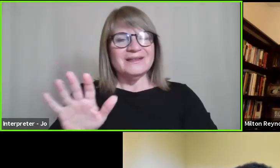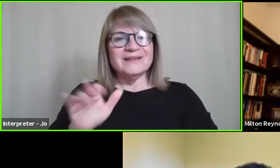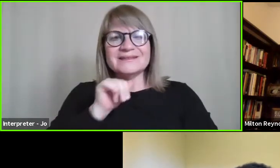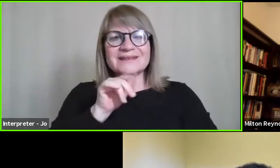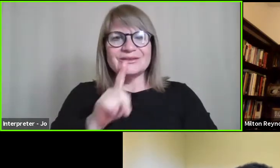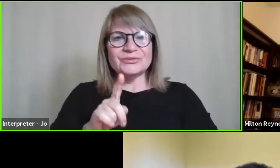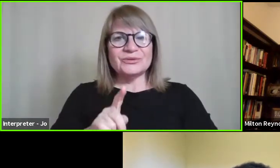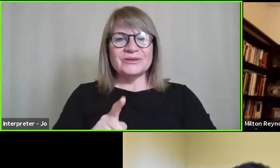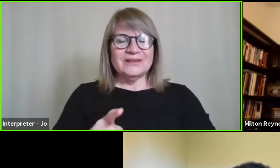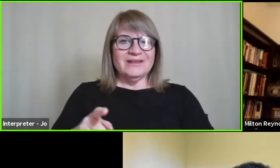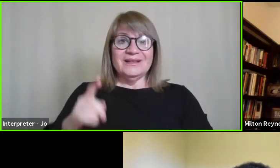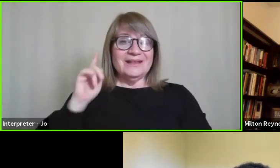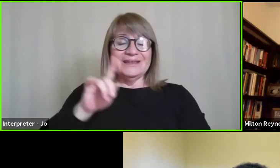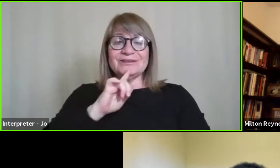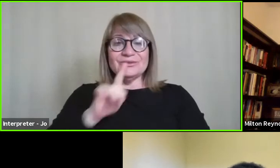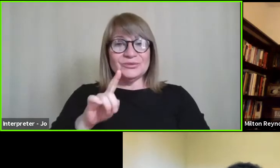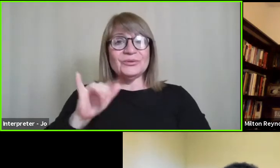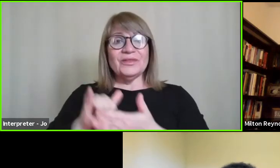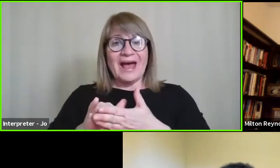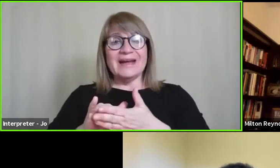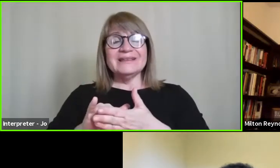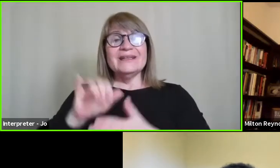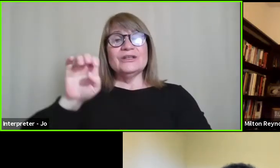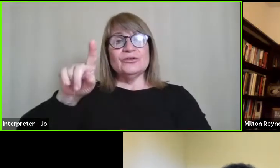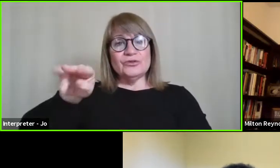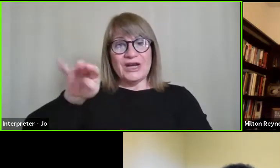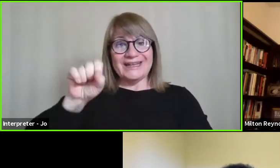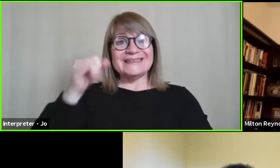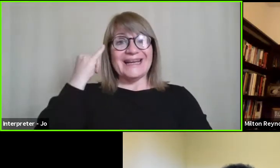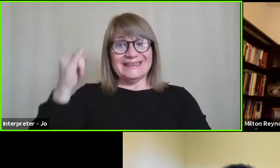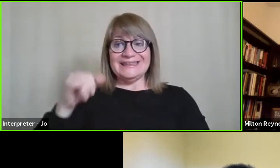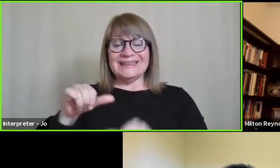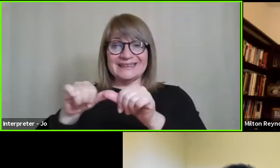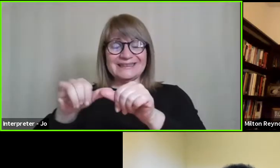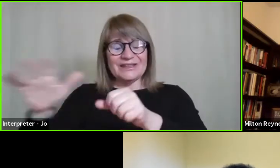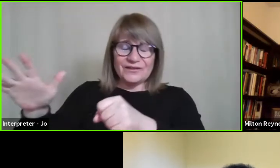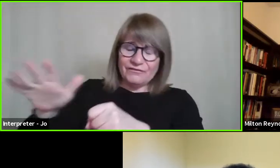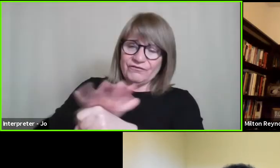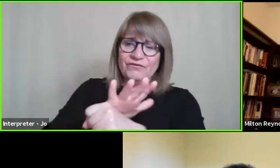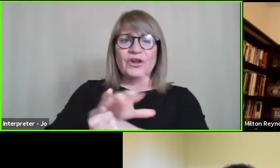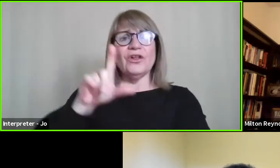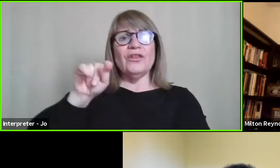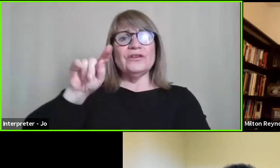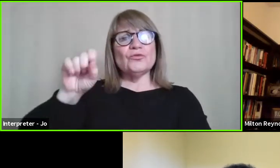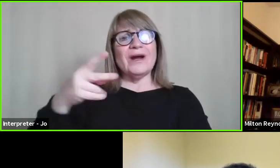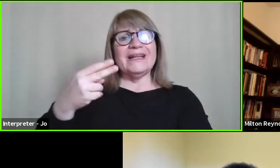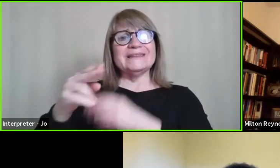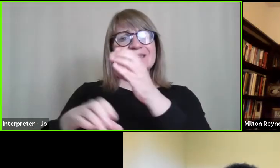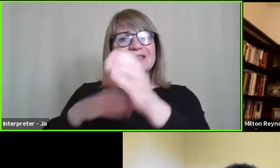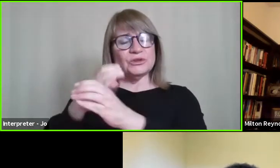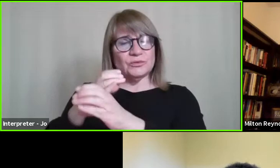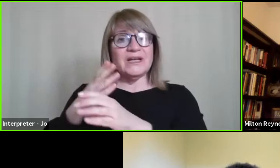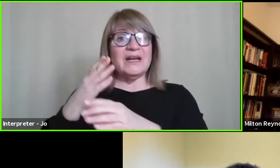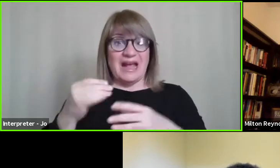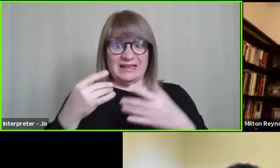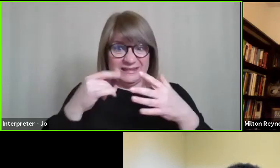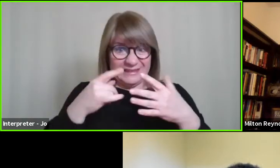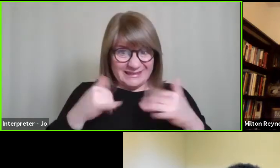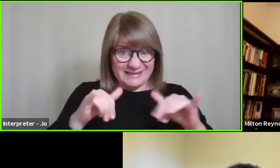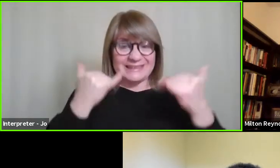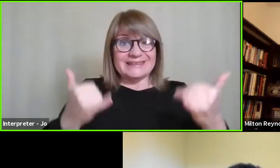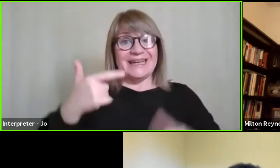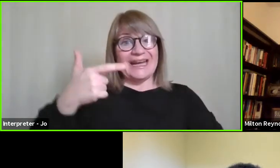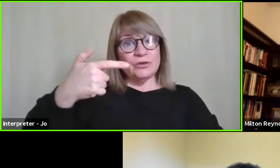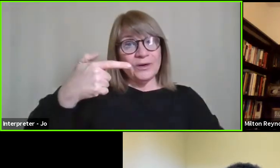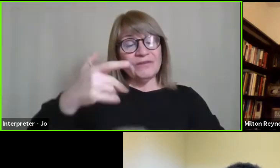20th century into 21st that has been in many ways not disrupted as much